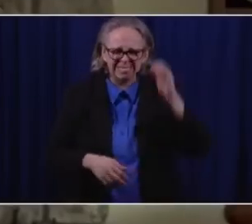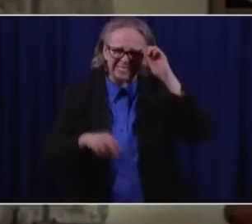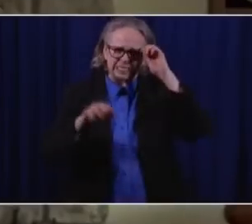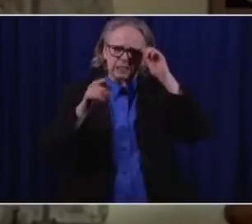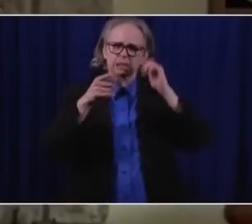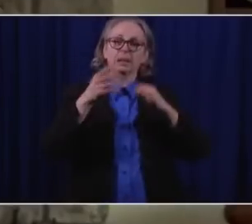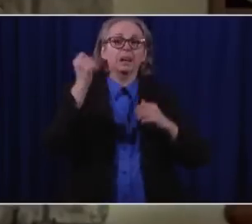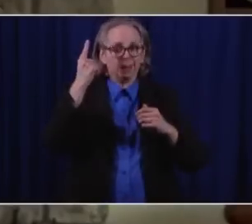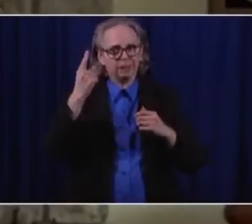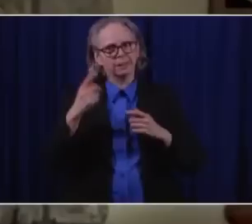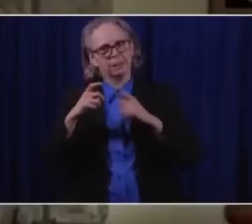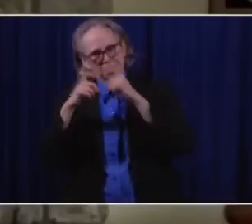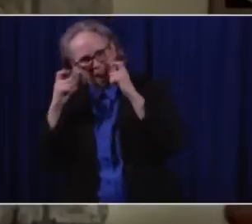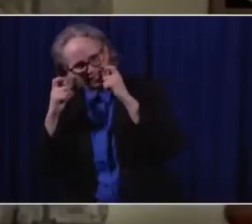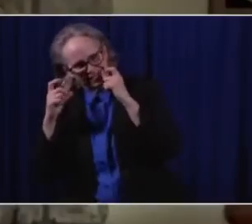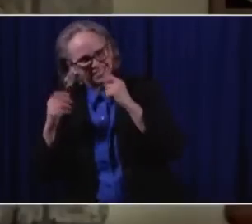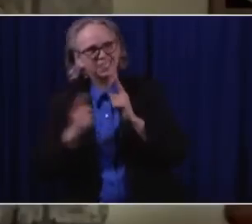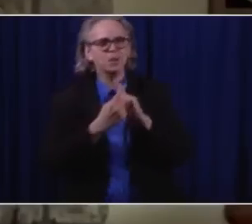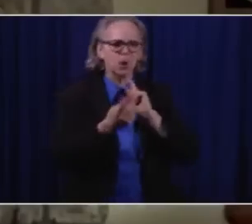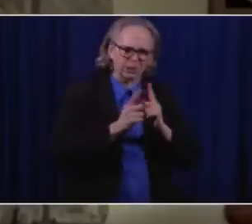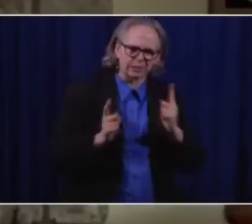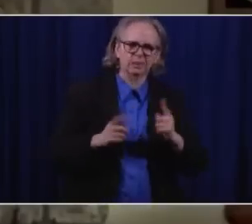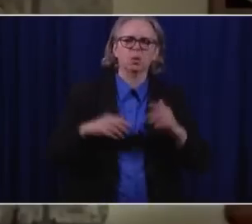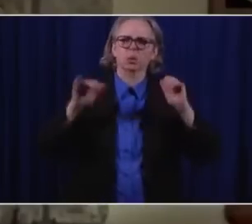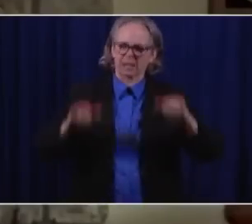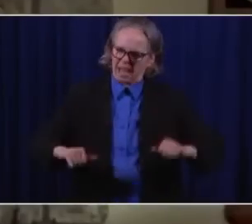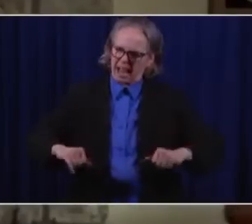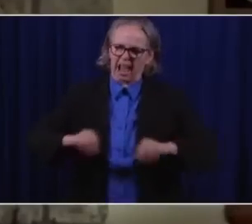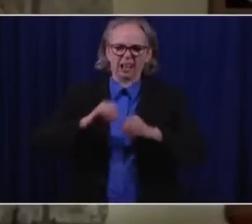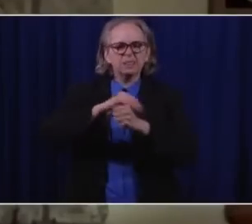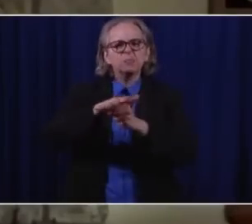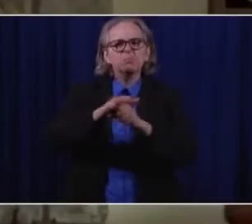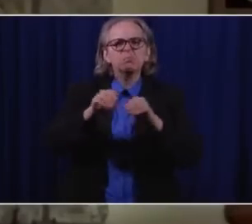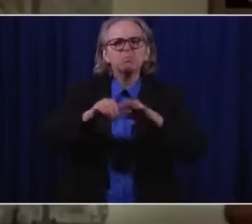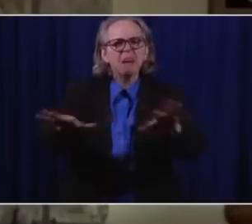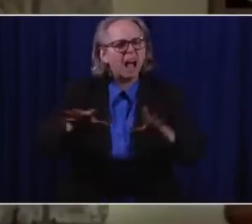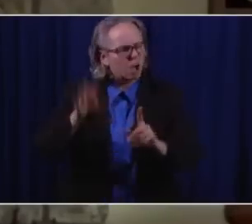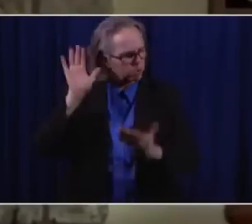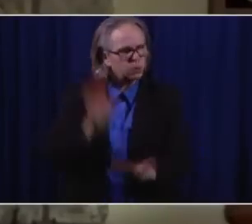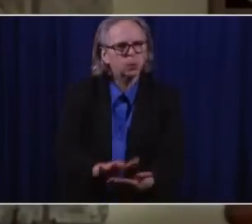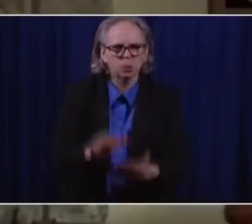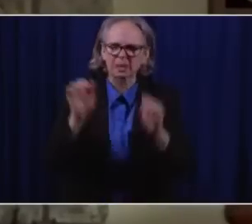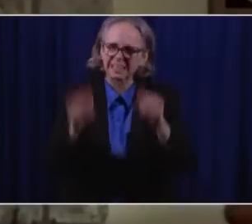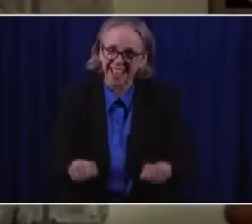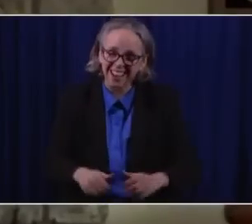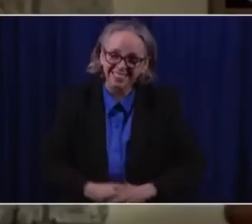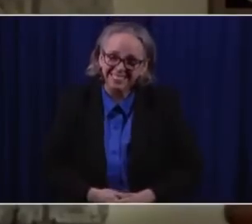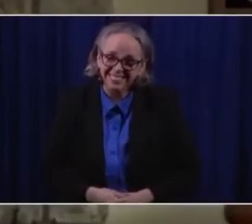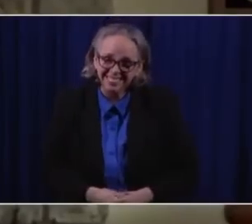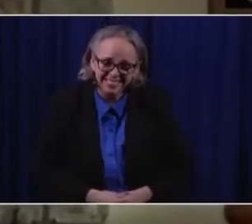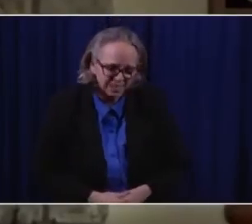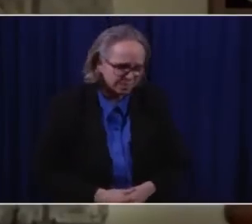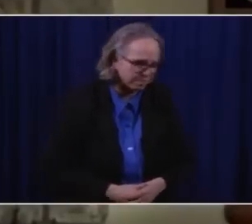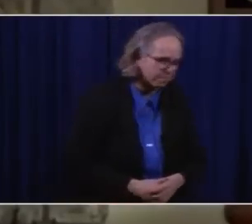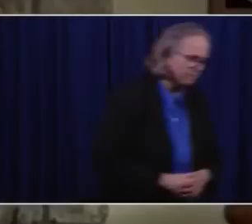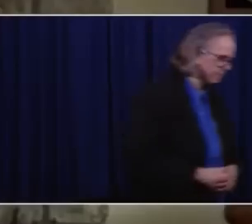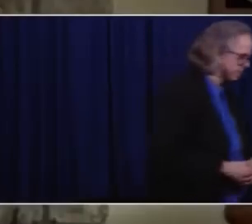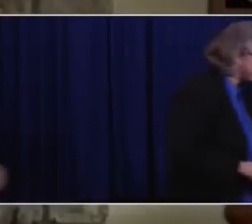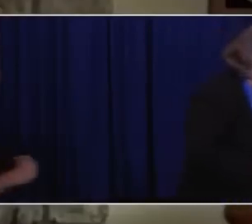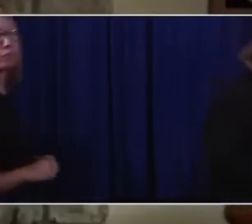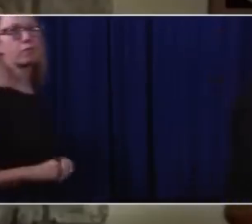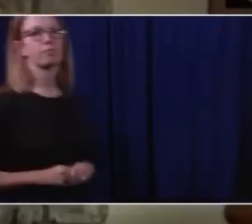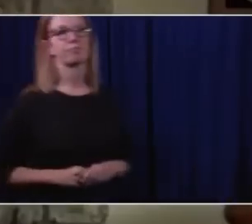going to really take this virus down. That's what really is needed. Next question is from Marty Schladen at the Ohio Capitol